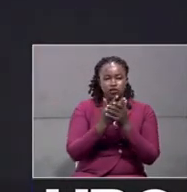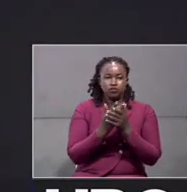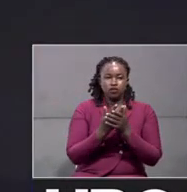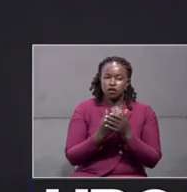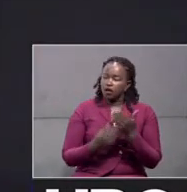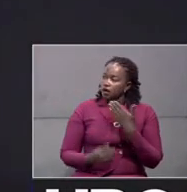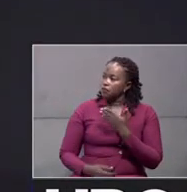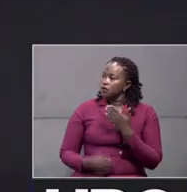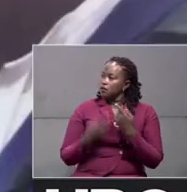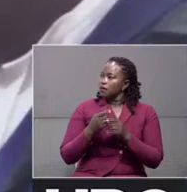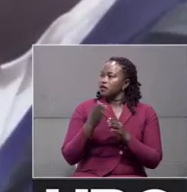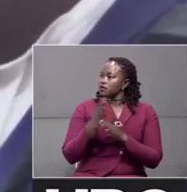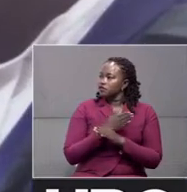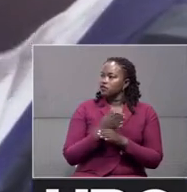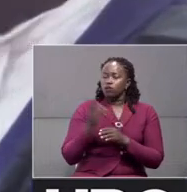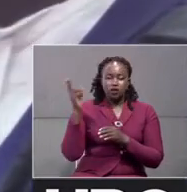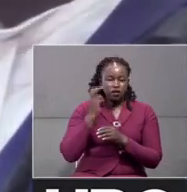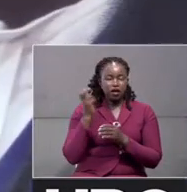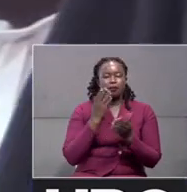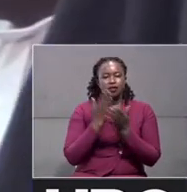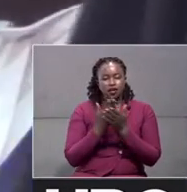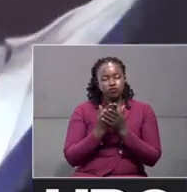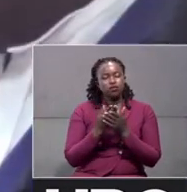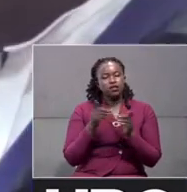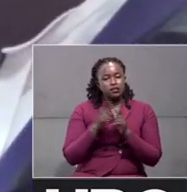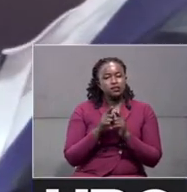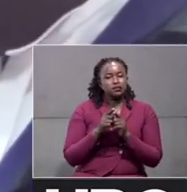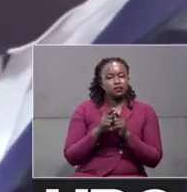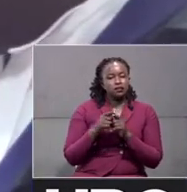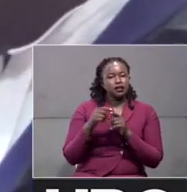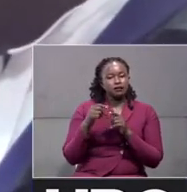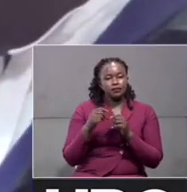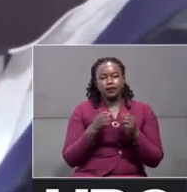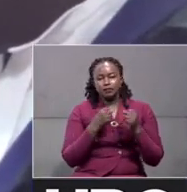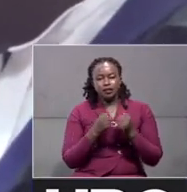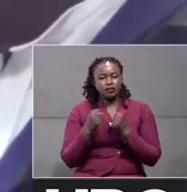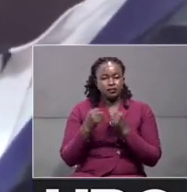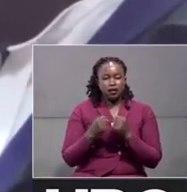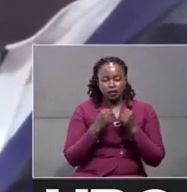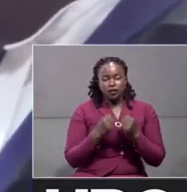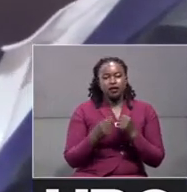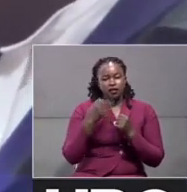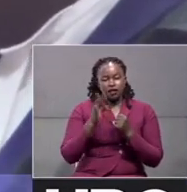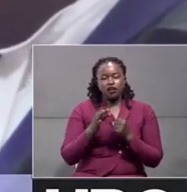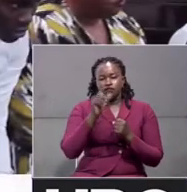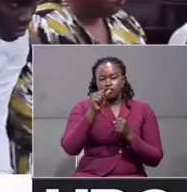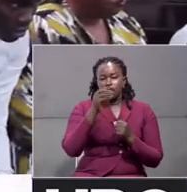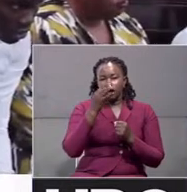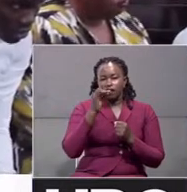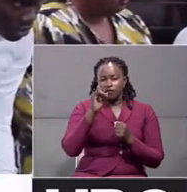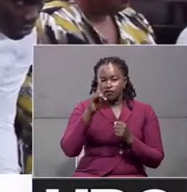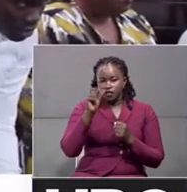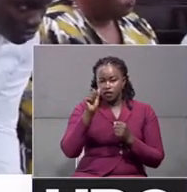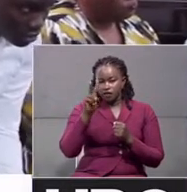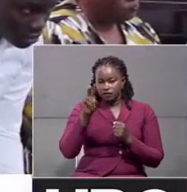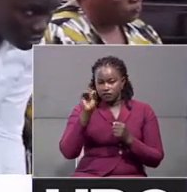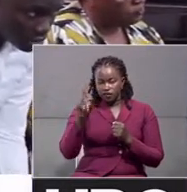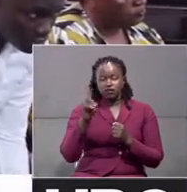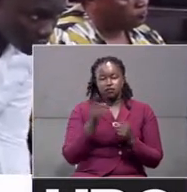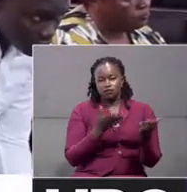However, before the application was heard, there was a contention between both parties as regards the affidavit tendered into court by